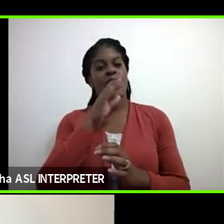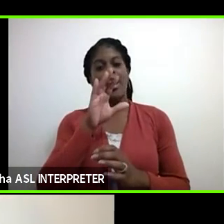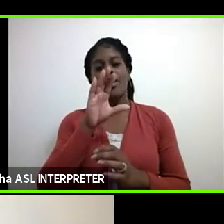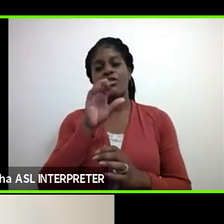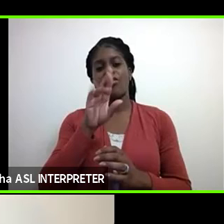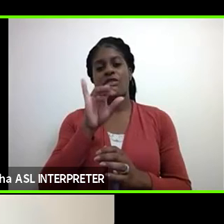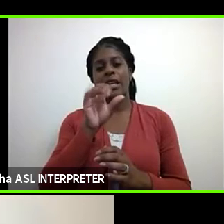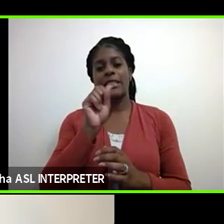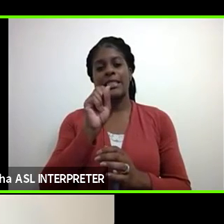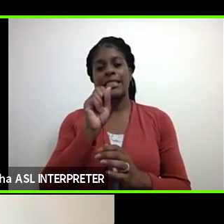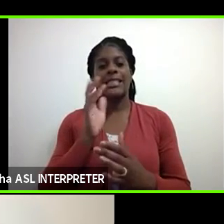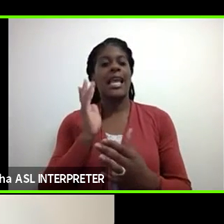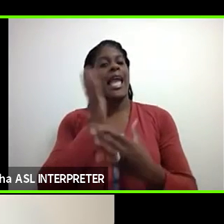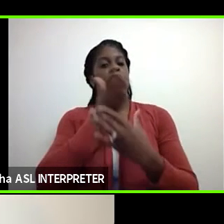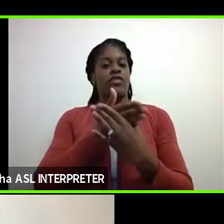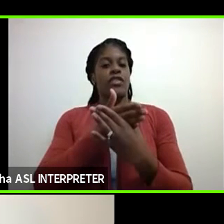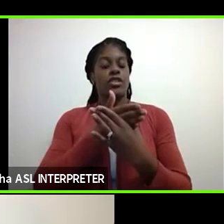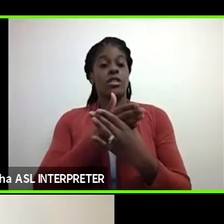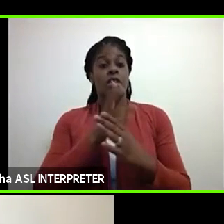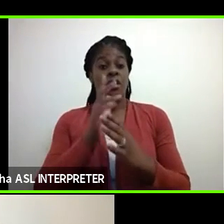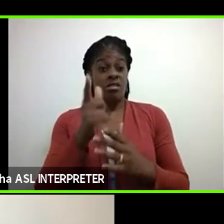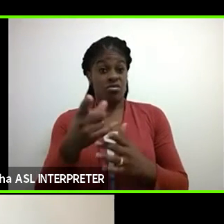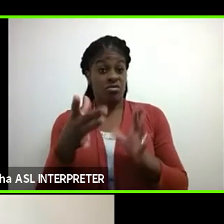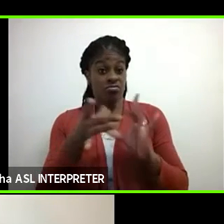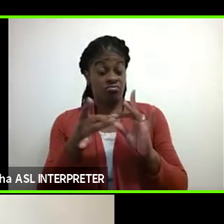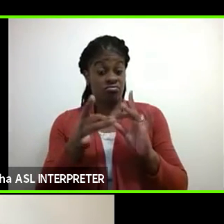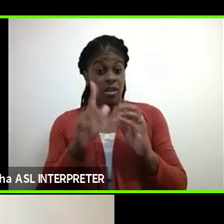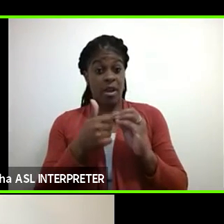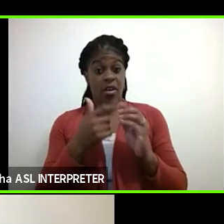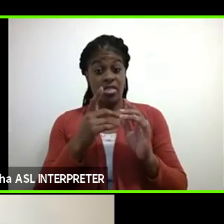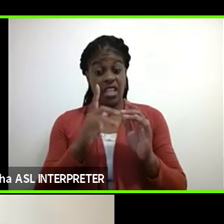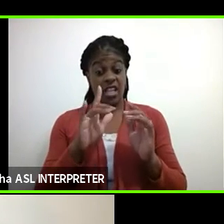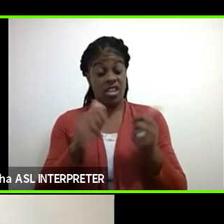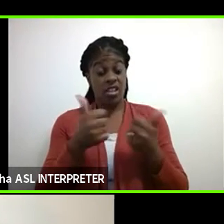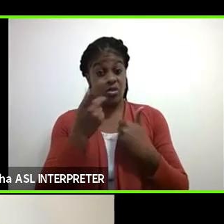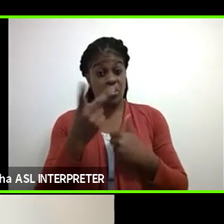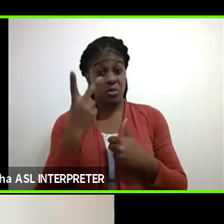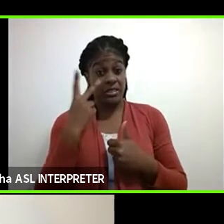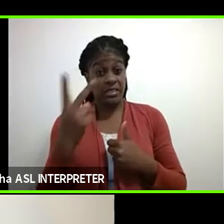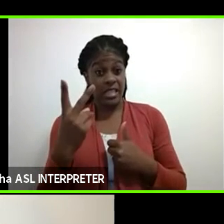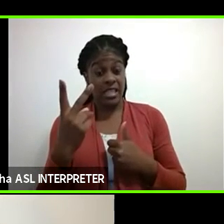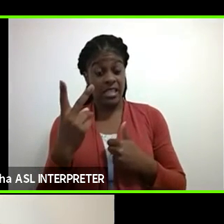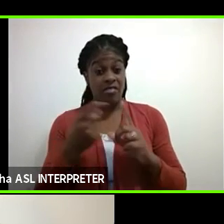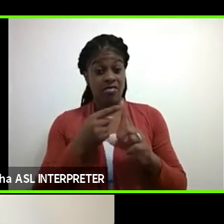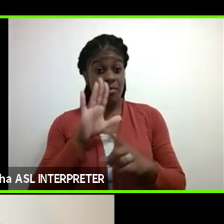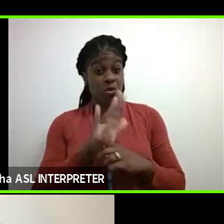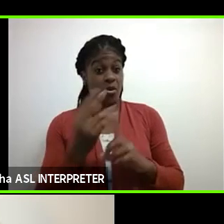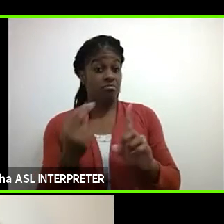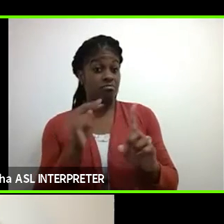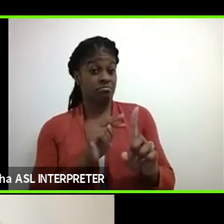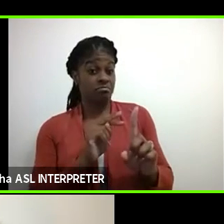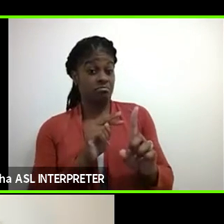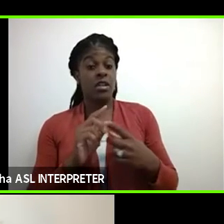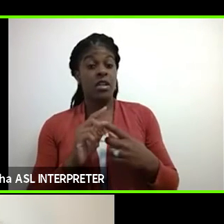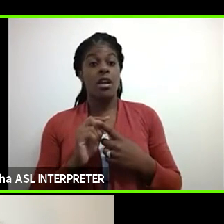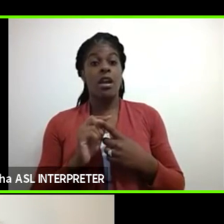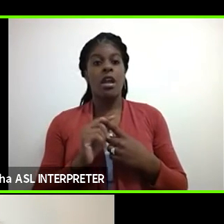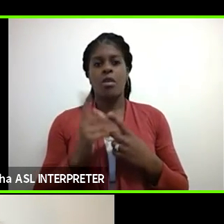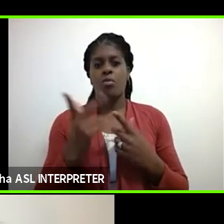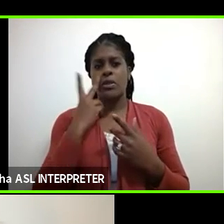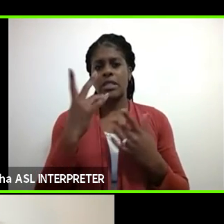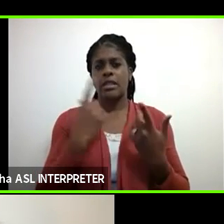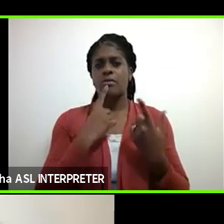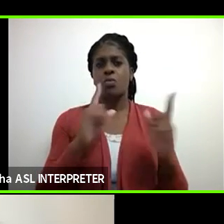talk a little bit about what you see as some of the challenges from your vantage point and some of what you see as working?